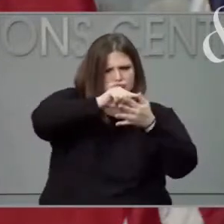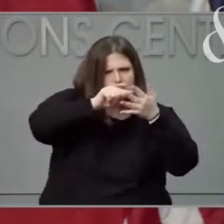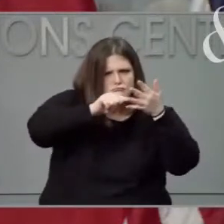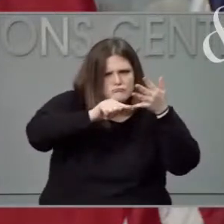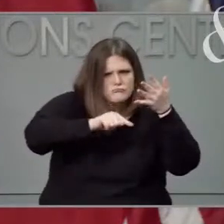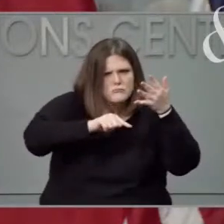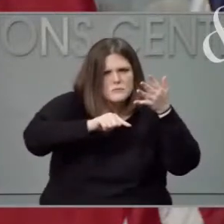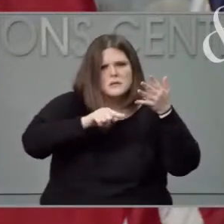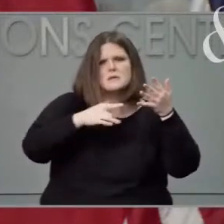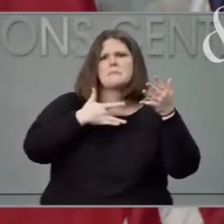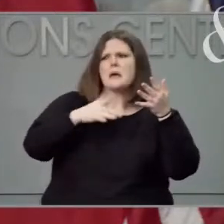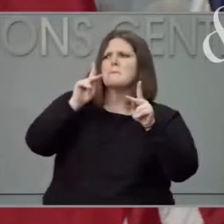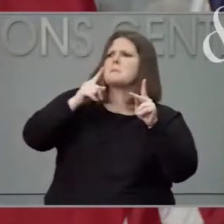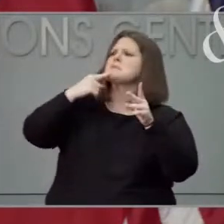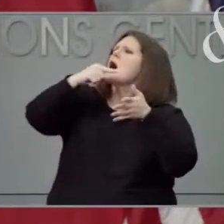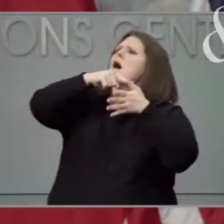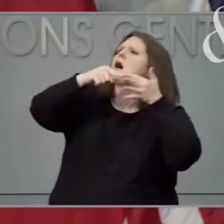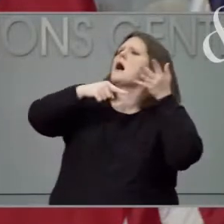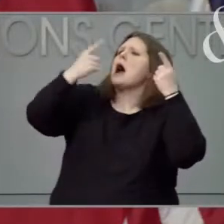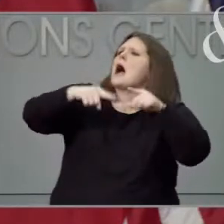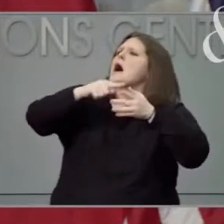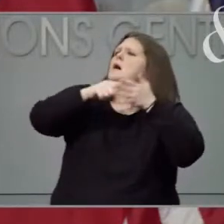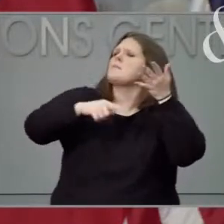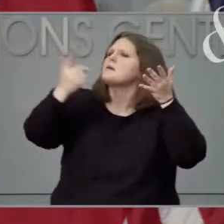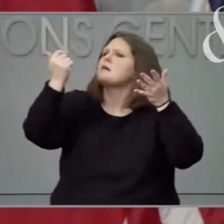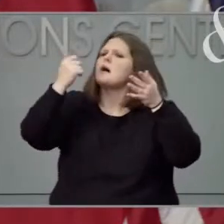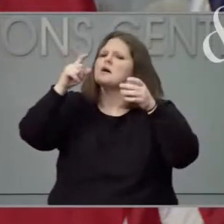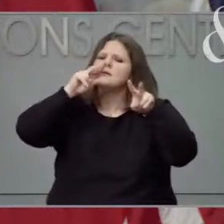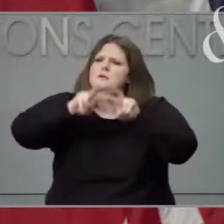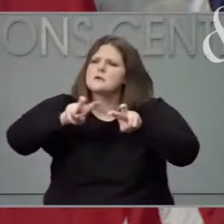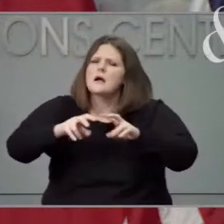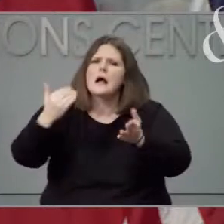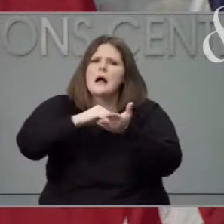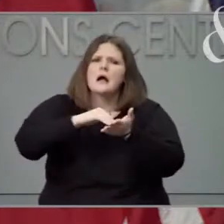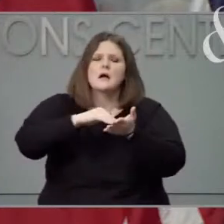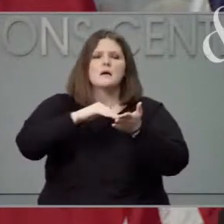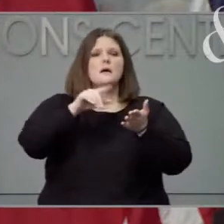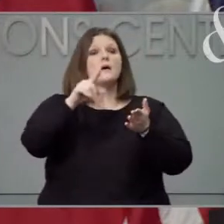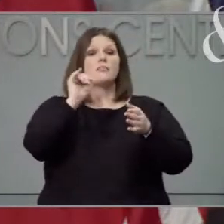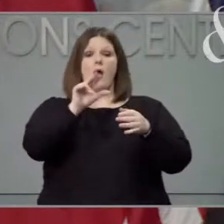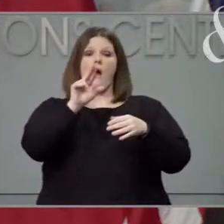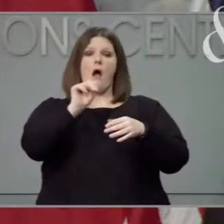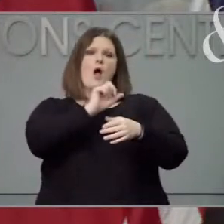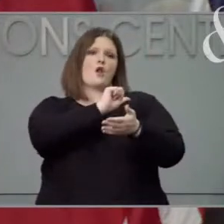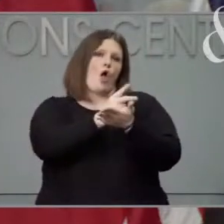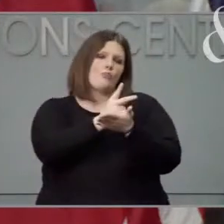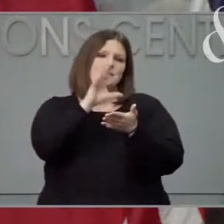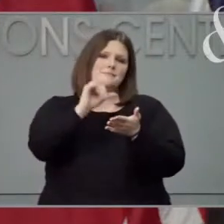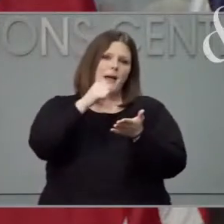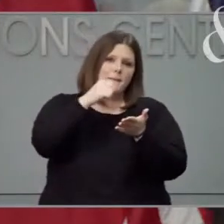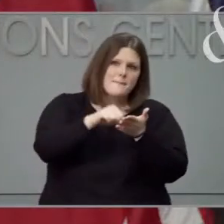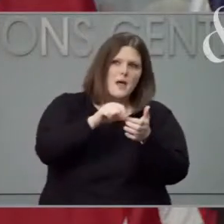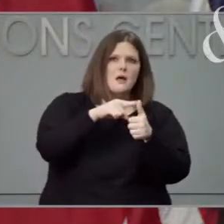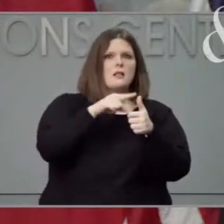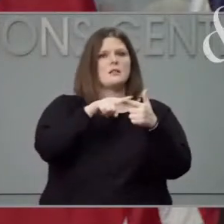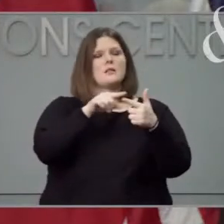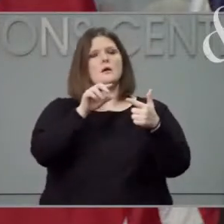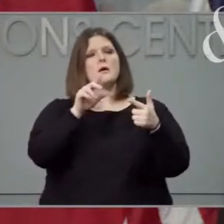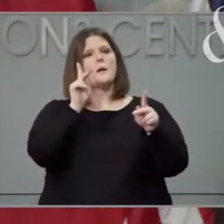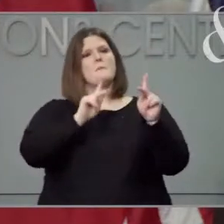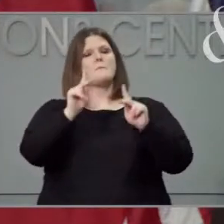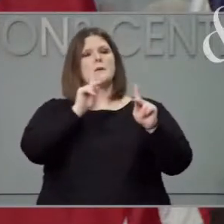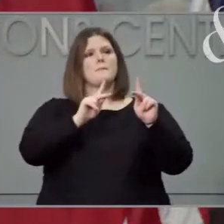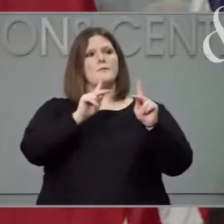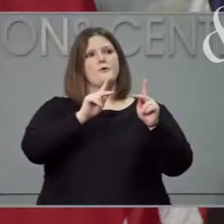the election, unauthorized returns of absentee by mail ballots, people turning in those ballots